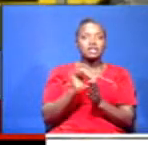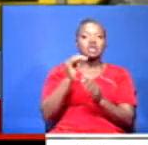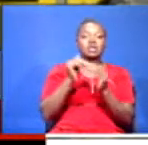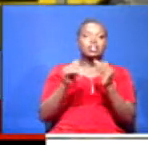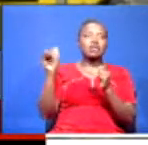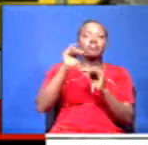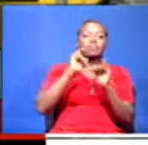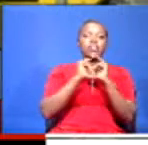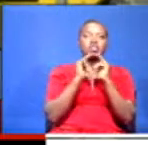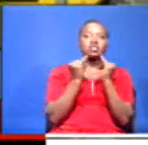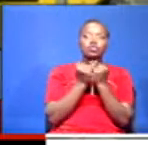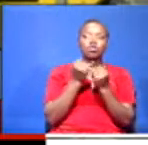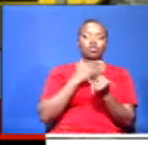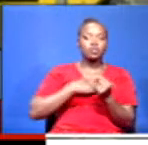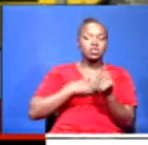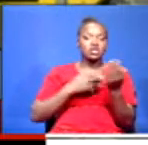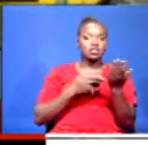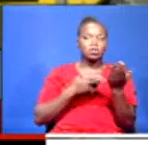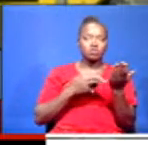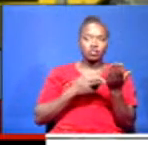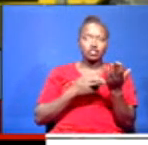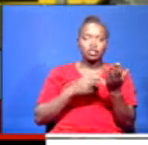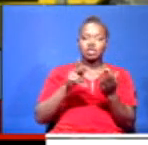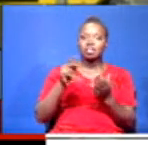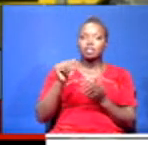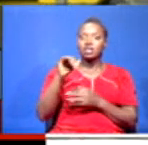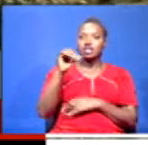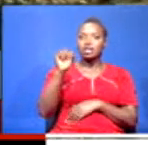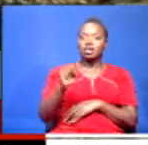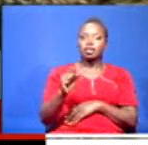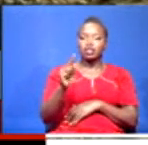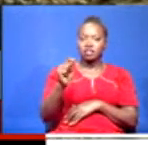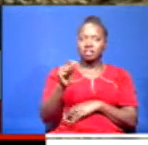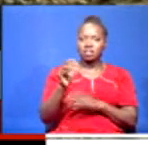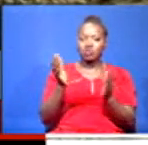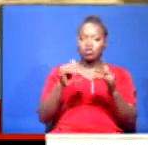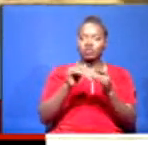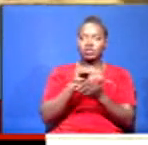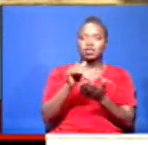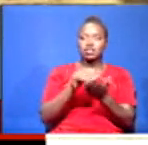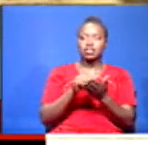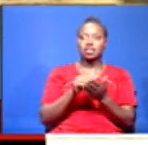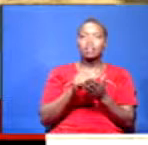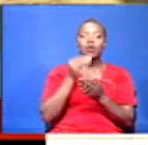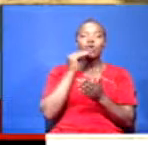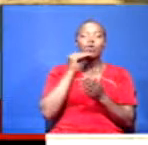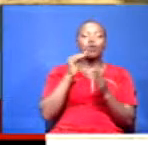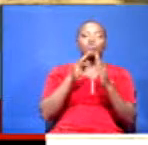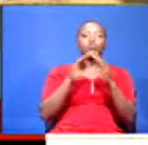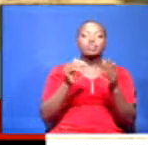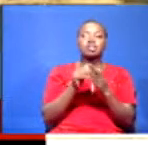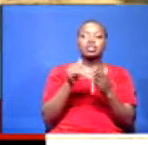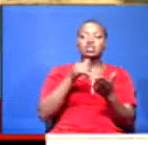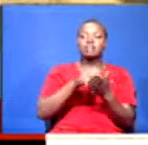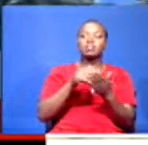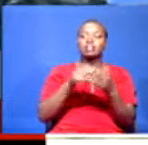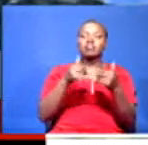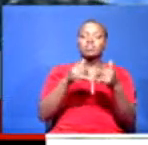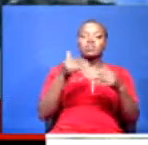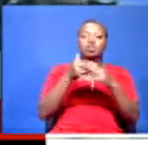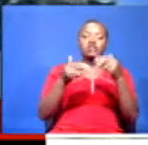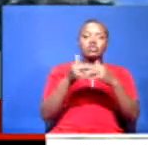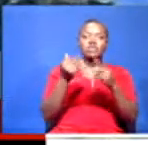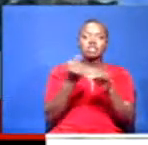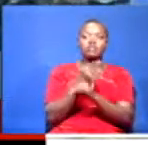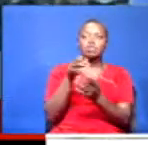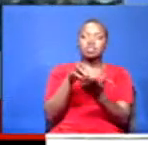Institute of Science and Technology, KAIST, a conference center and residential units are among the vertical infrastructure at different